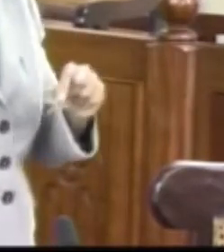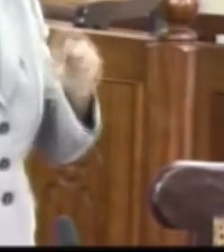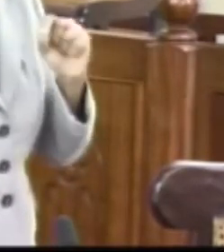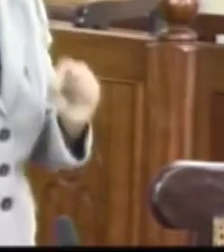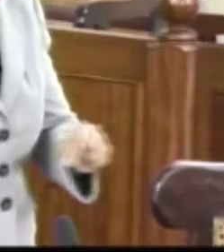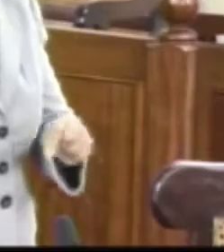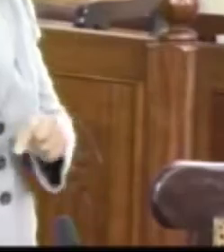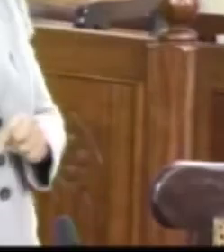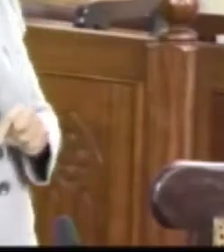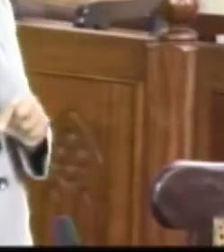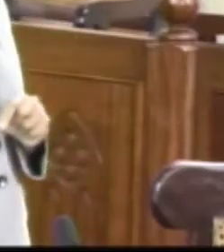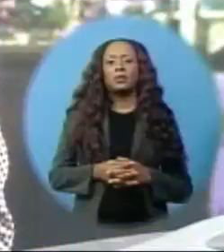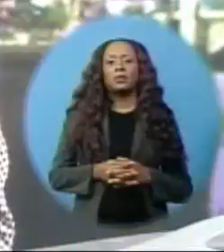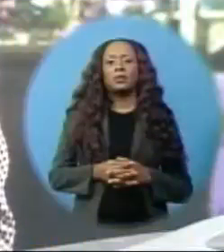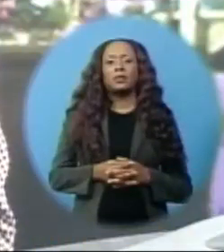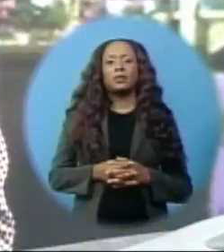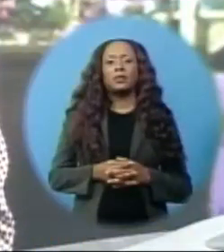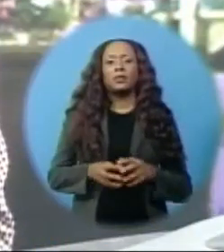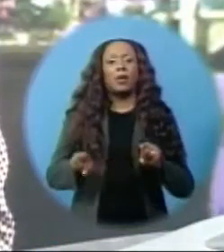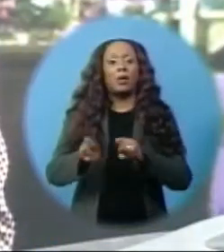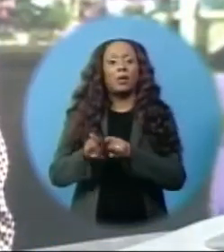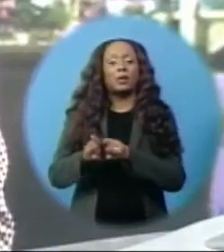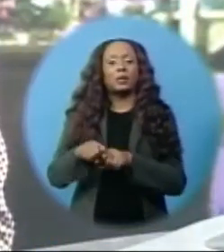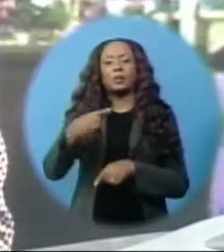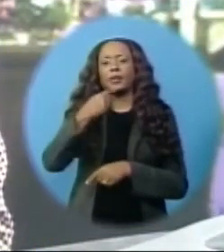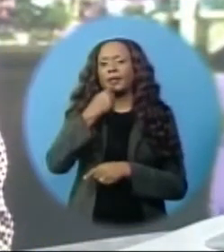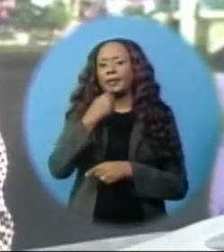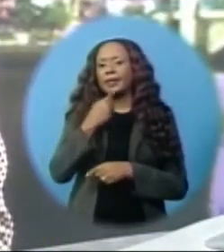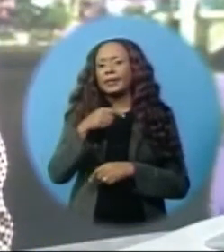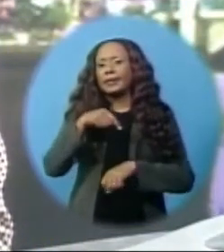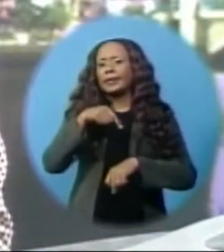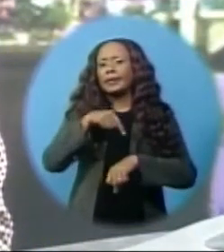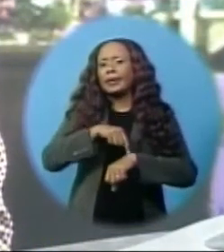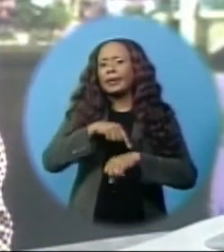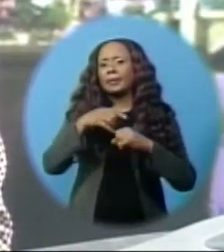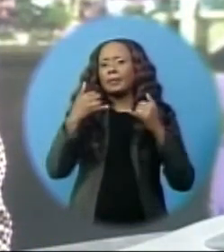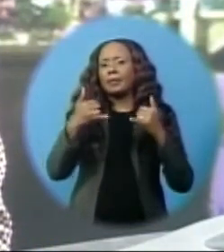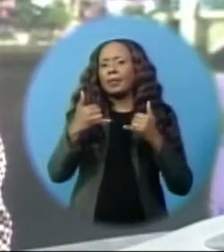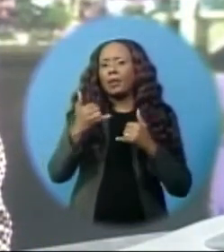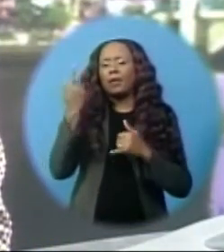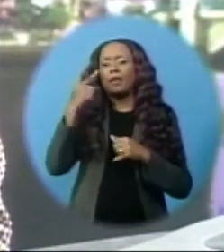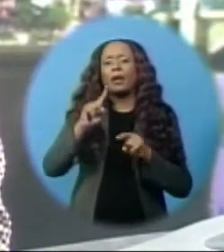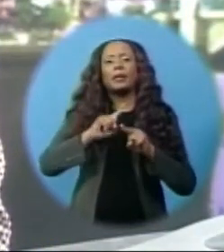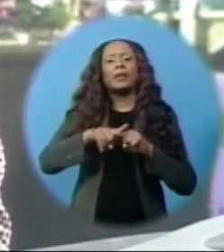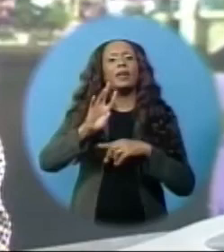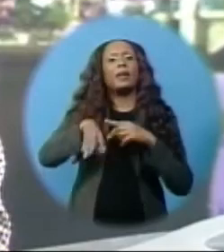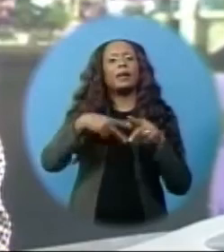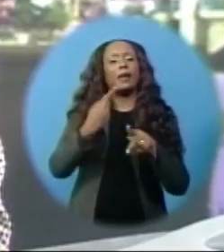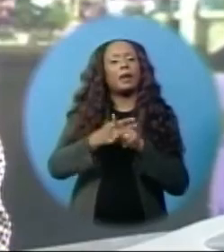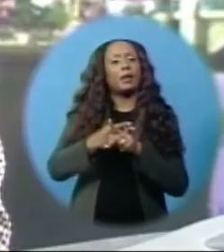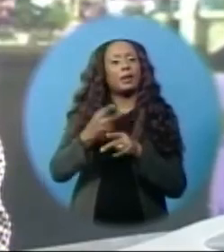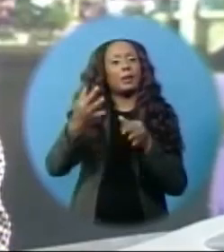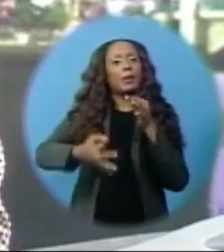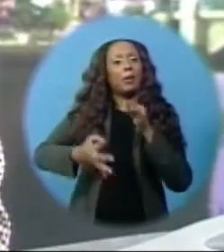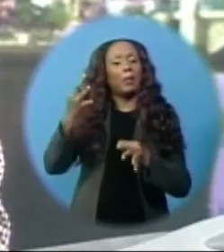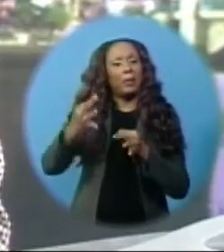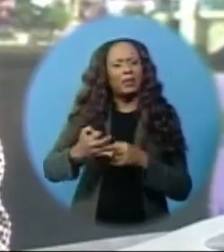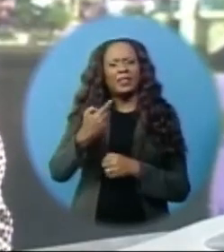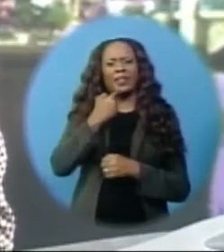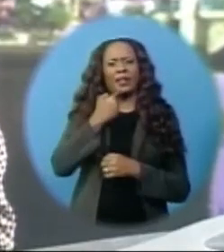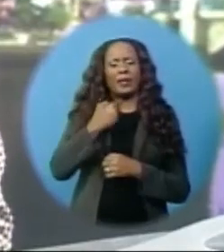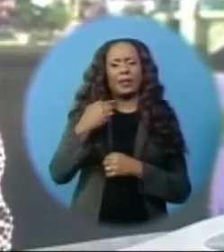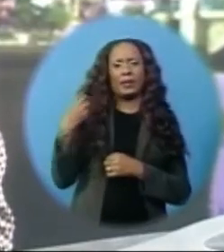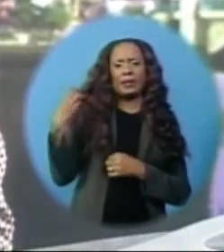experience it too. Senator de Pisa also suggests it might be time for Barbados to set up an industrial